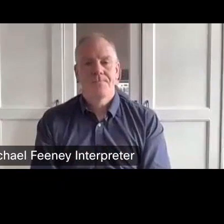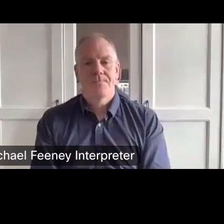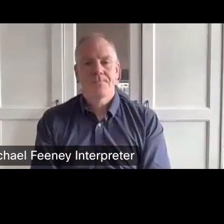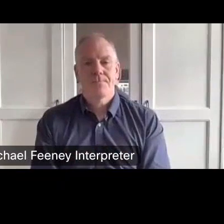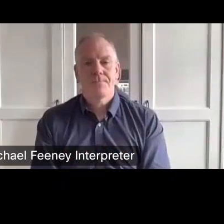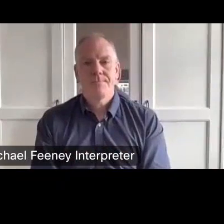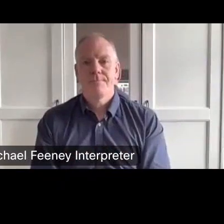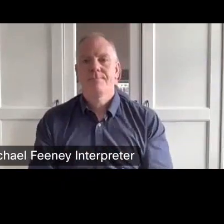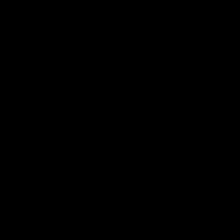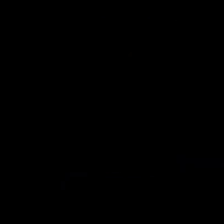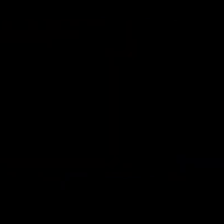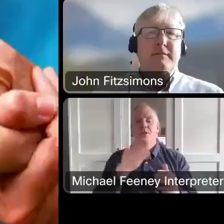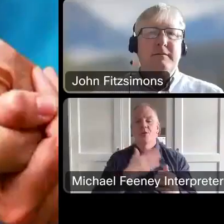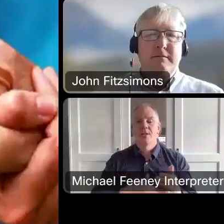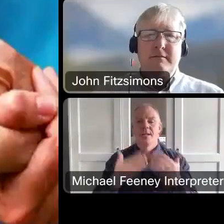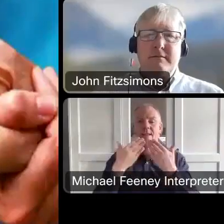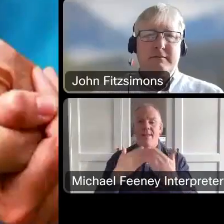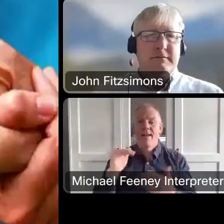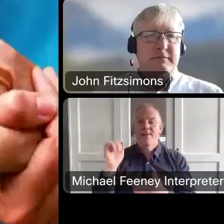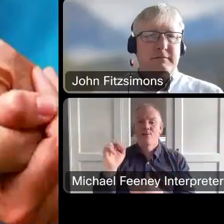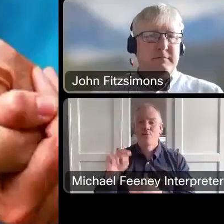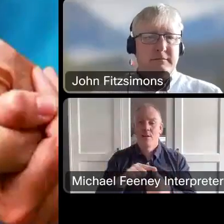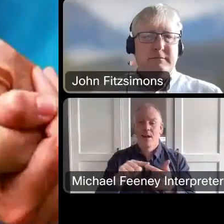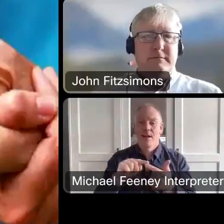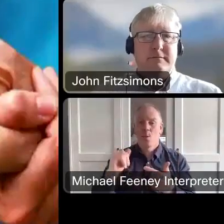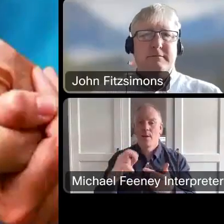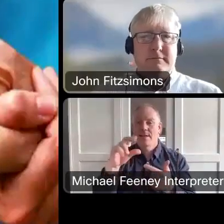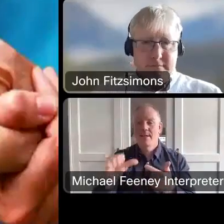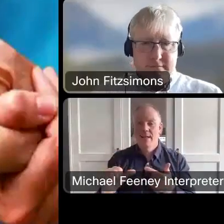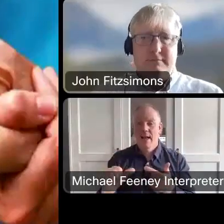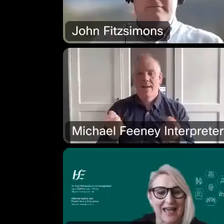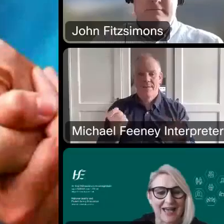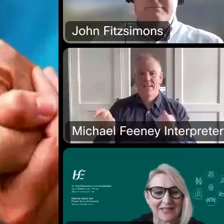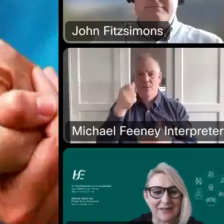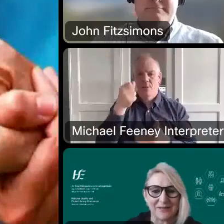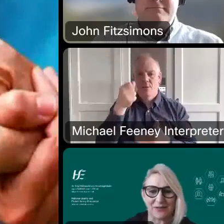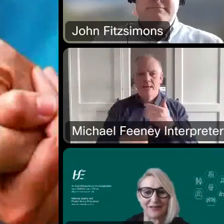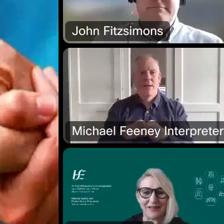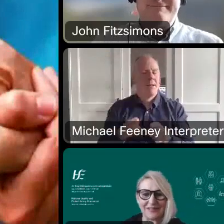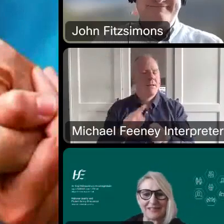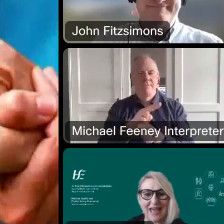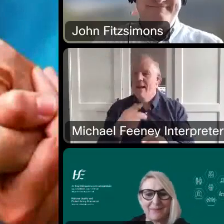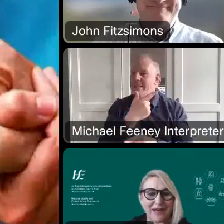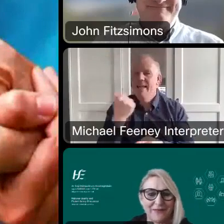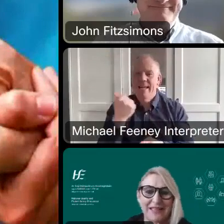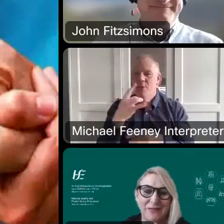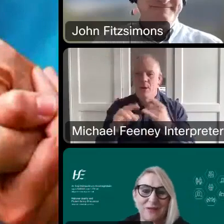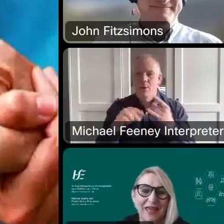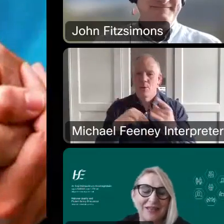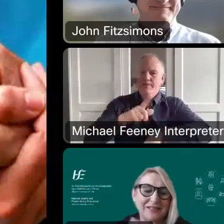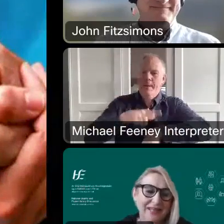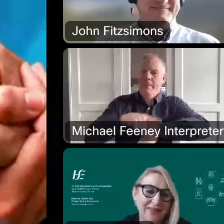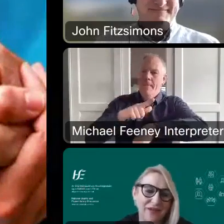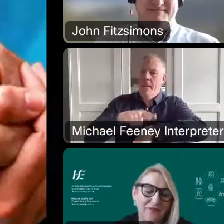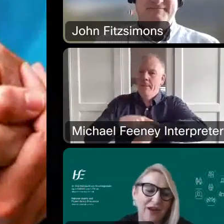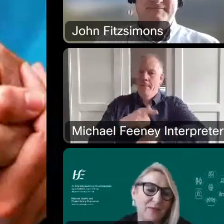John, just to thank yourself and Juanita as well for facilitating the session today. No easy task to keep us all time and everything. So